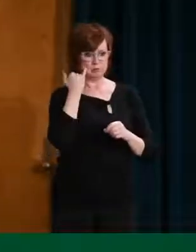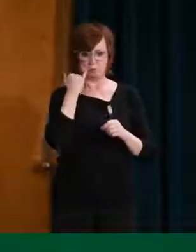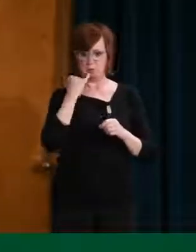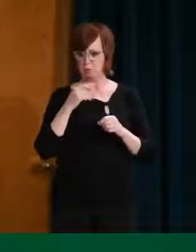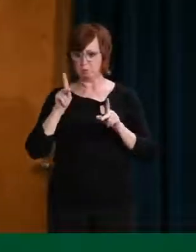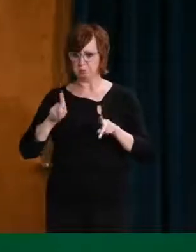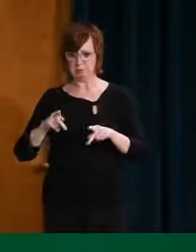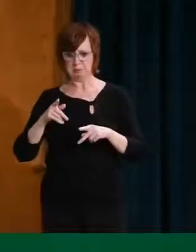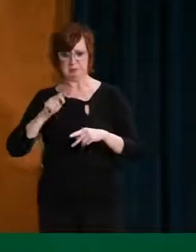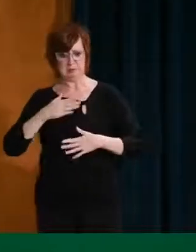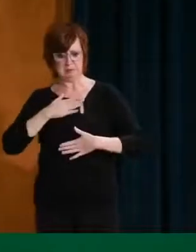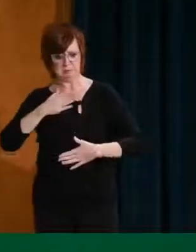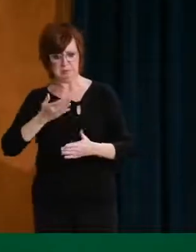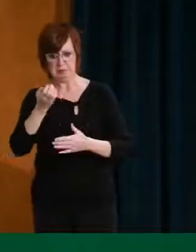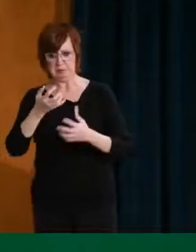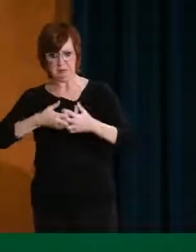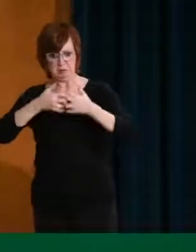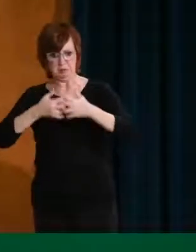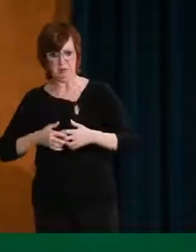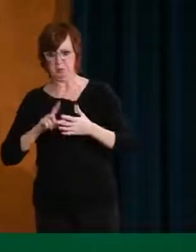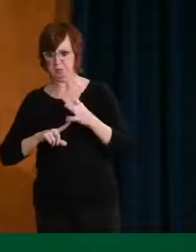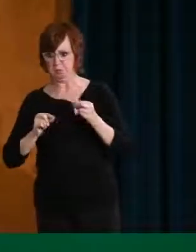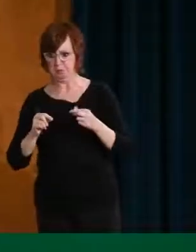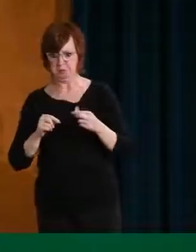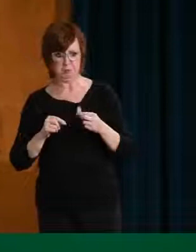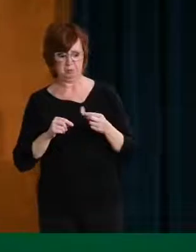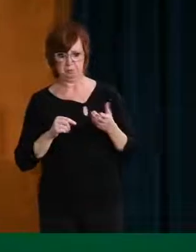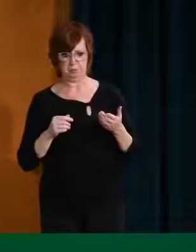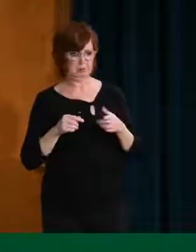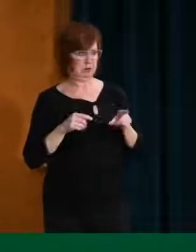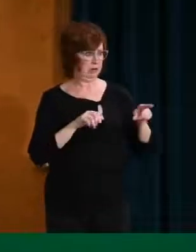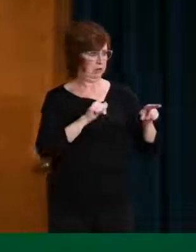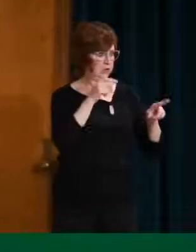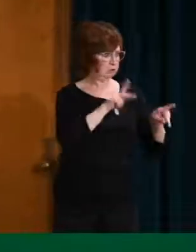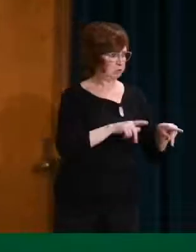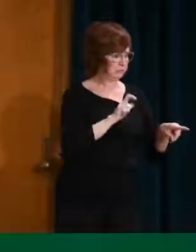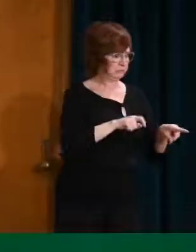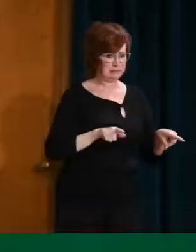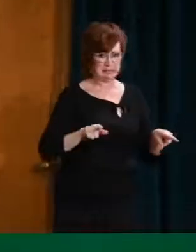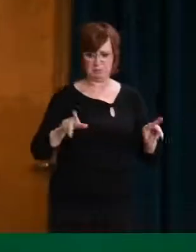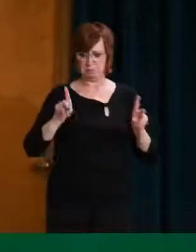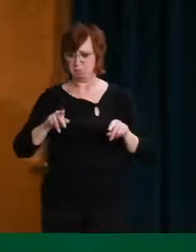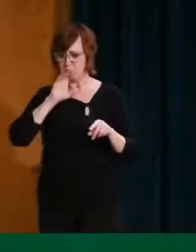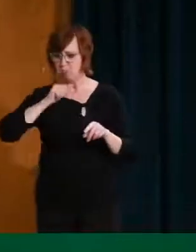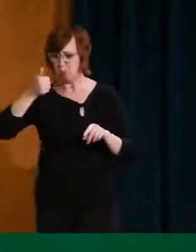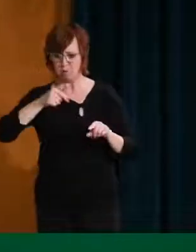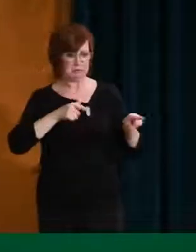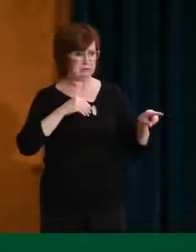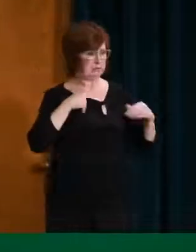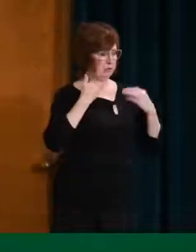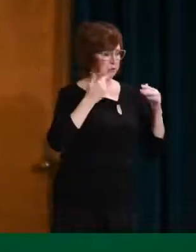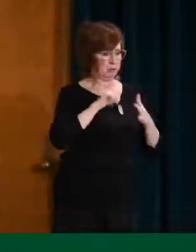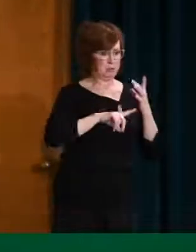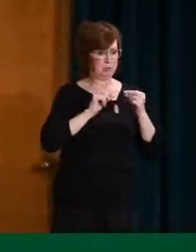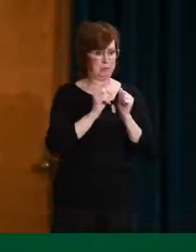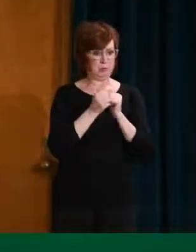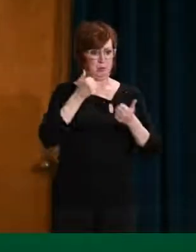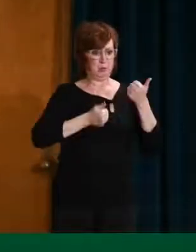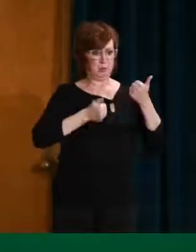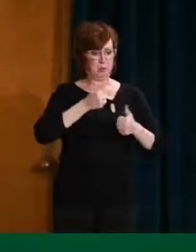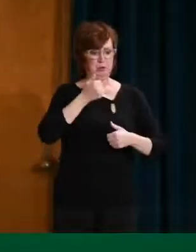them as honestly as we can. We have been working on what that would look like in the health authority, and again, I